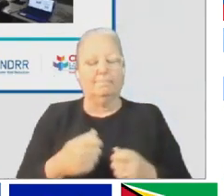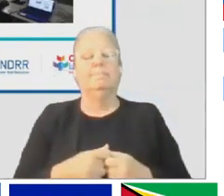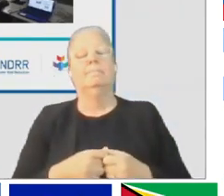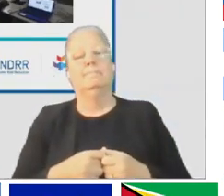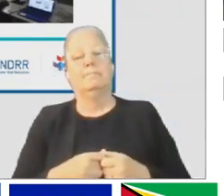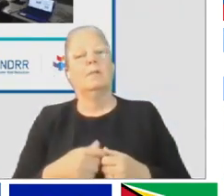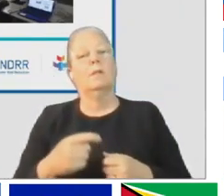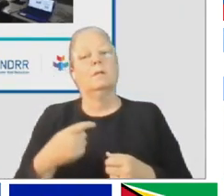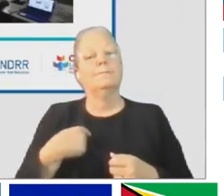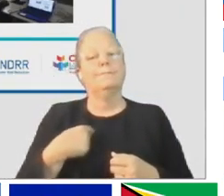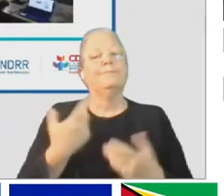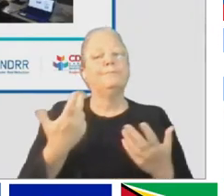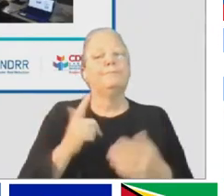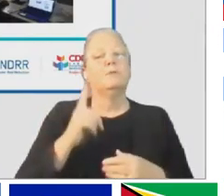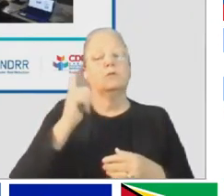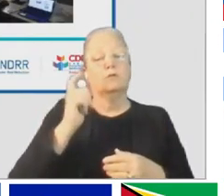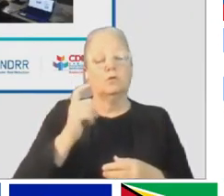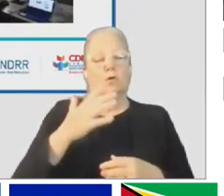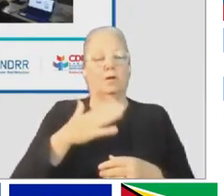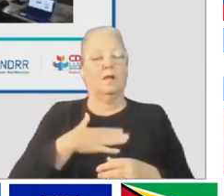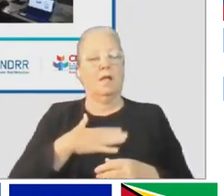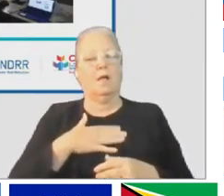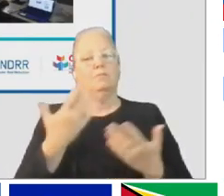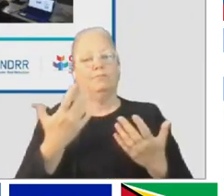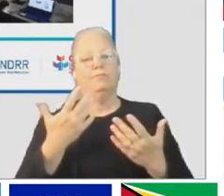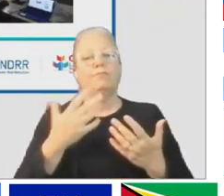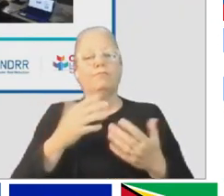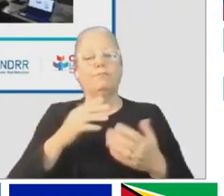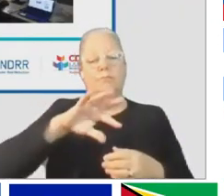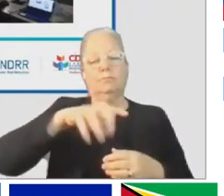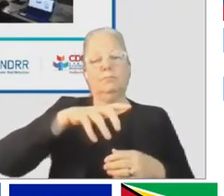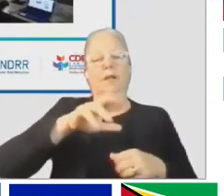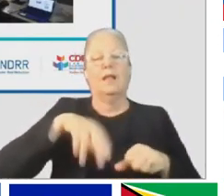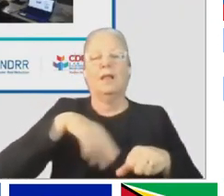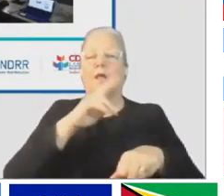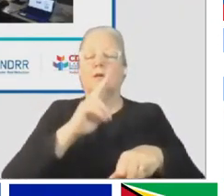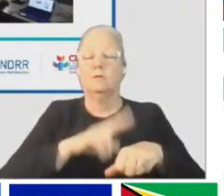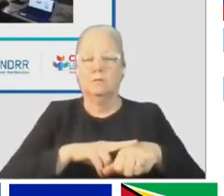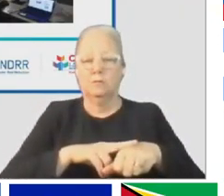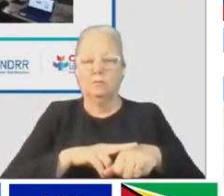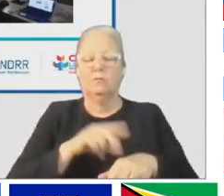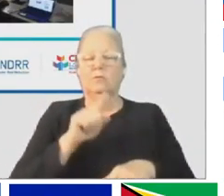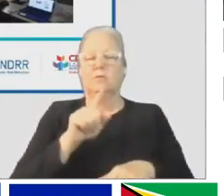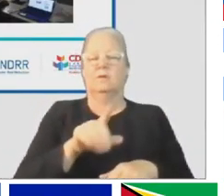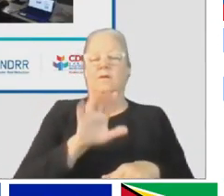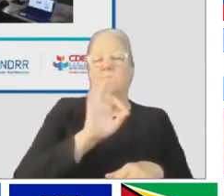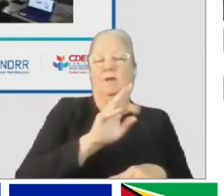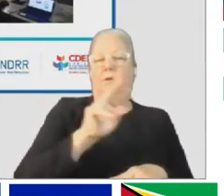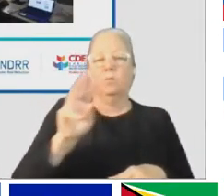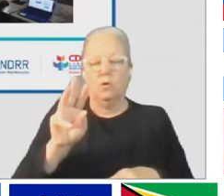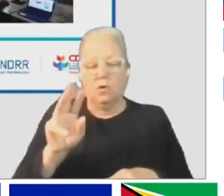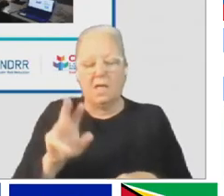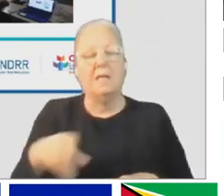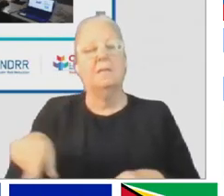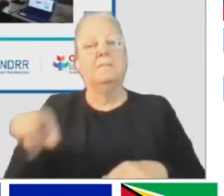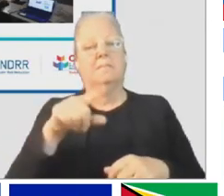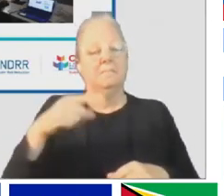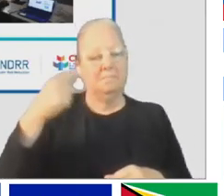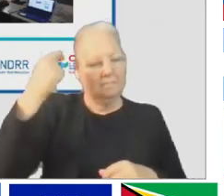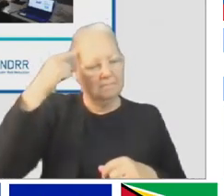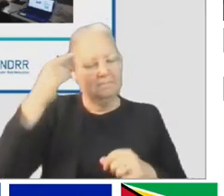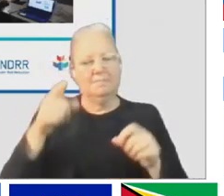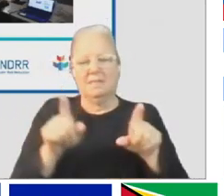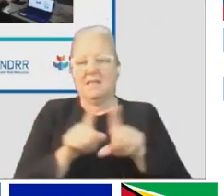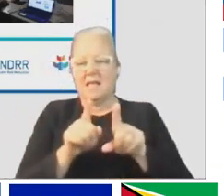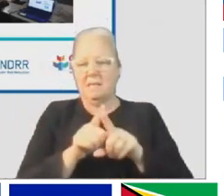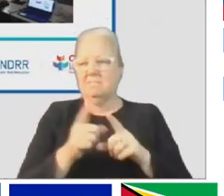national framework, and many persons wondered why NEMO was involved in the whole COVID-19 pandemic and supporting the